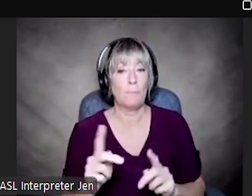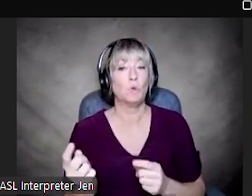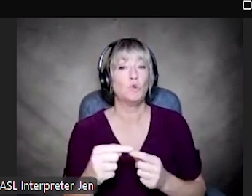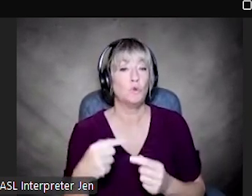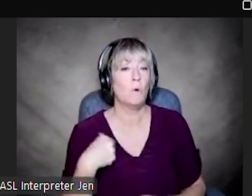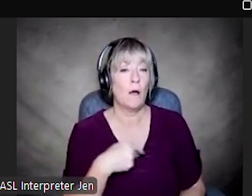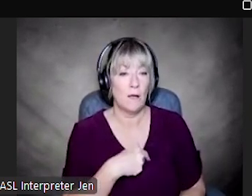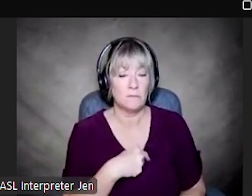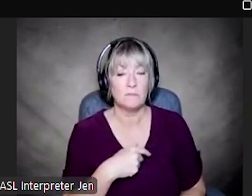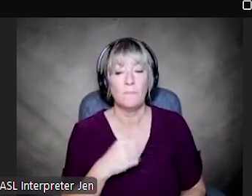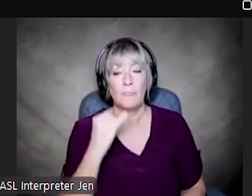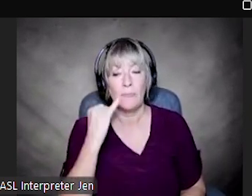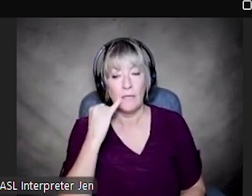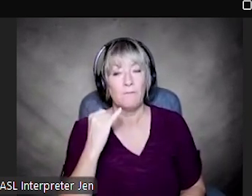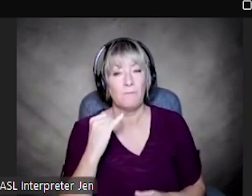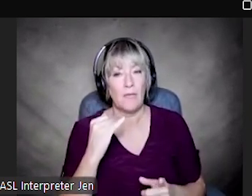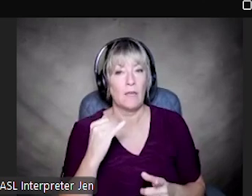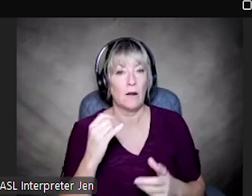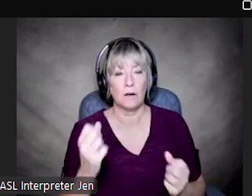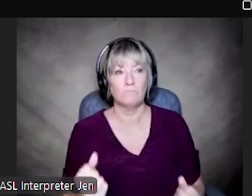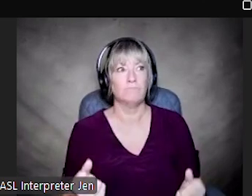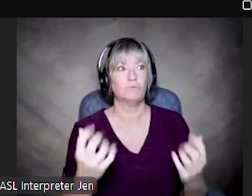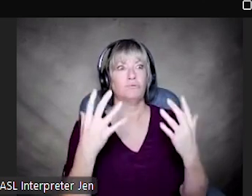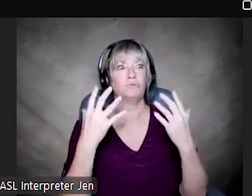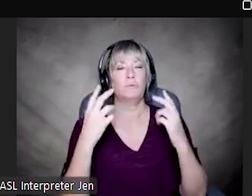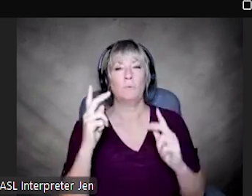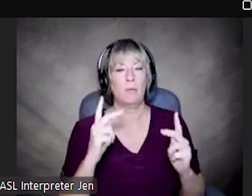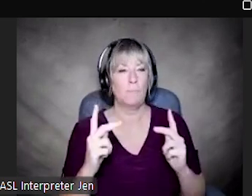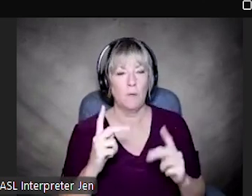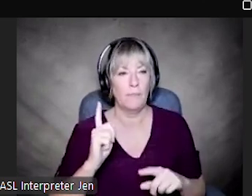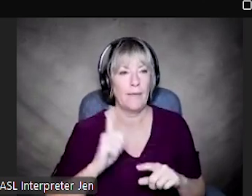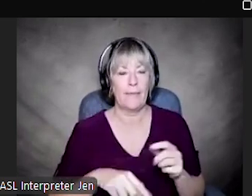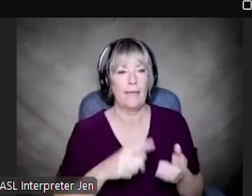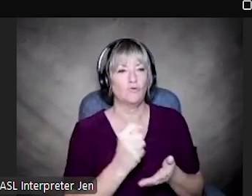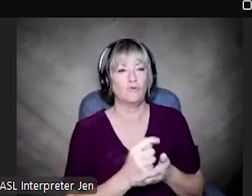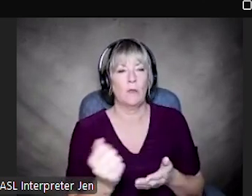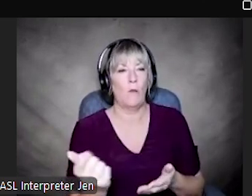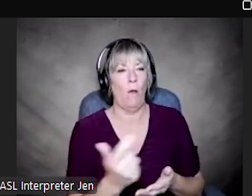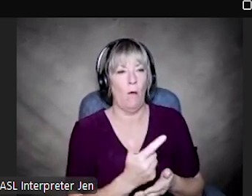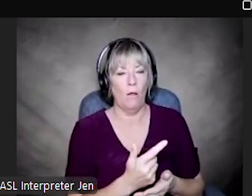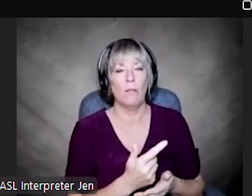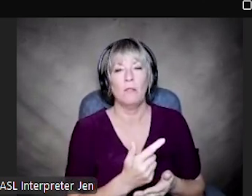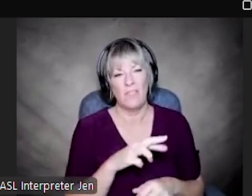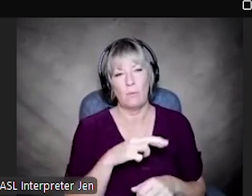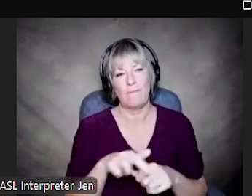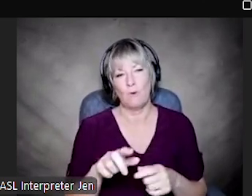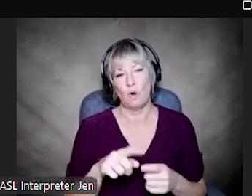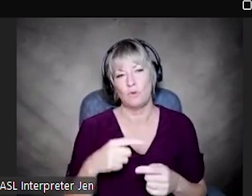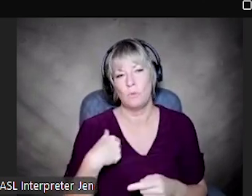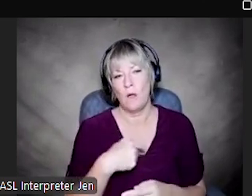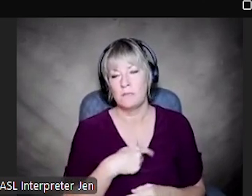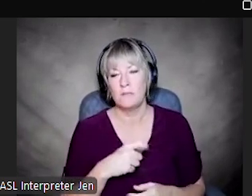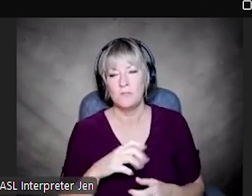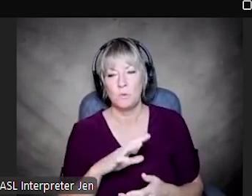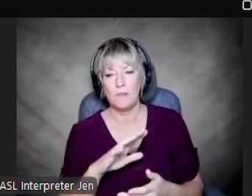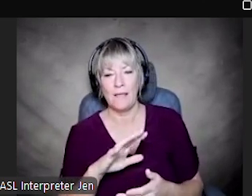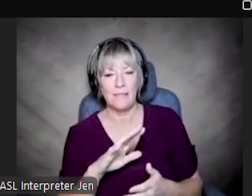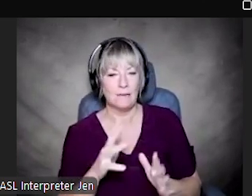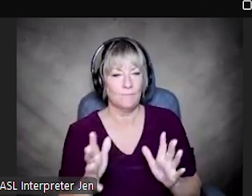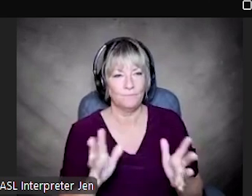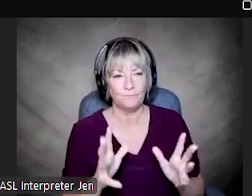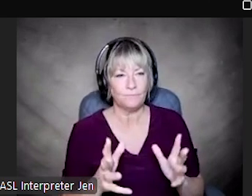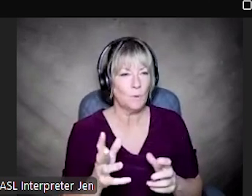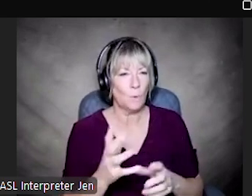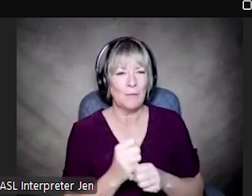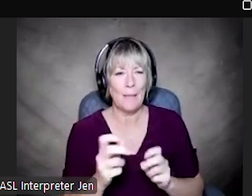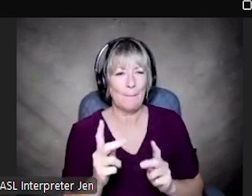us if they find themselves inundated with individuals and they can't treat them or see them. So we kind of serve that middle ground where we get people from